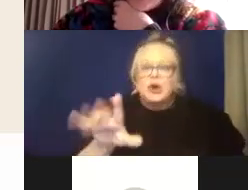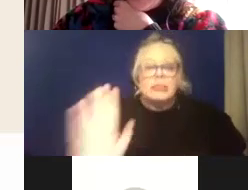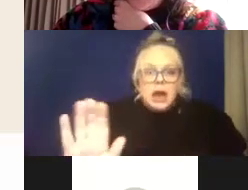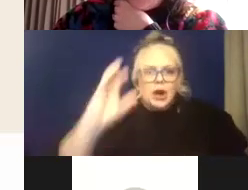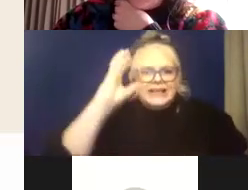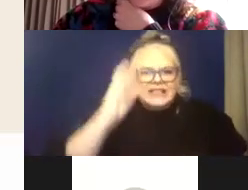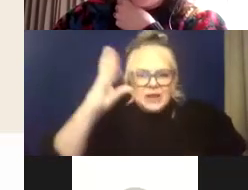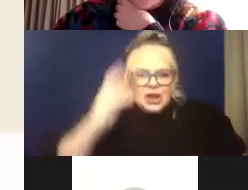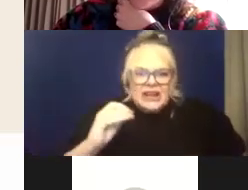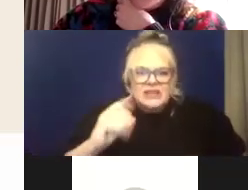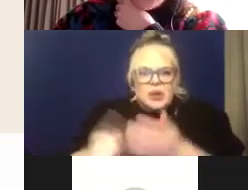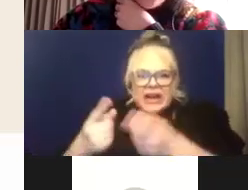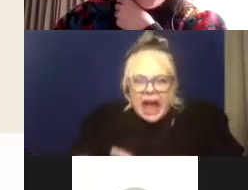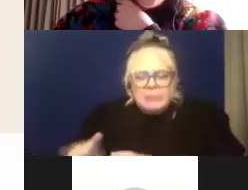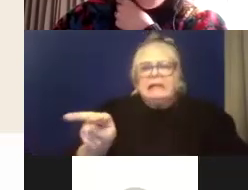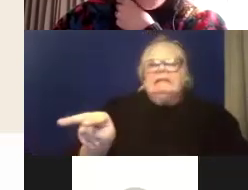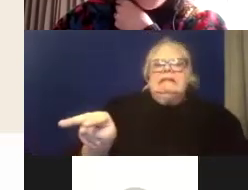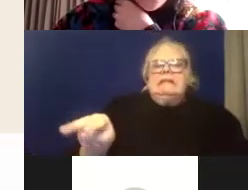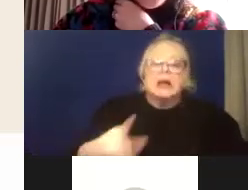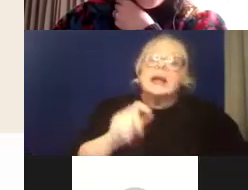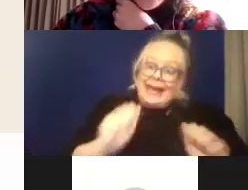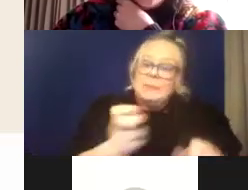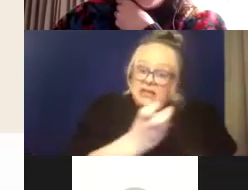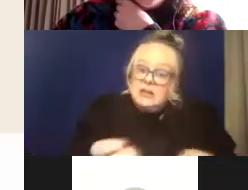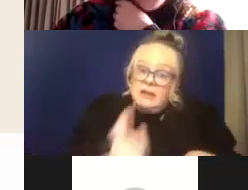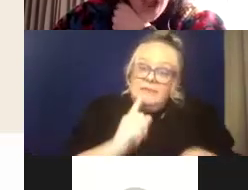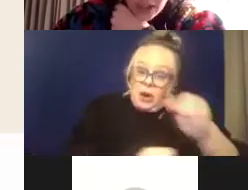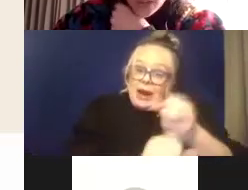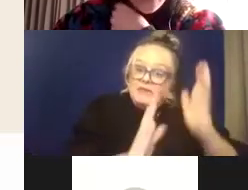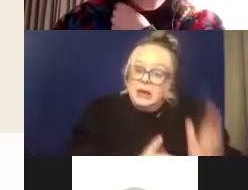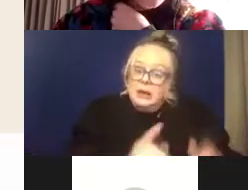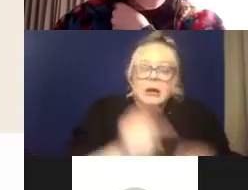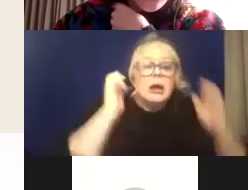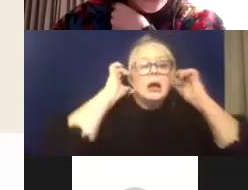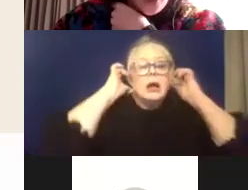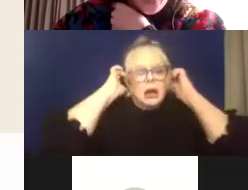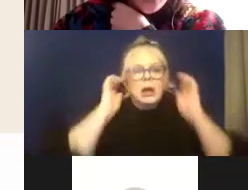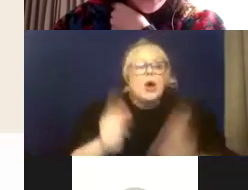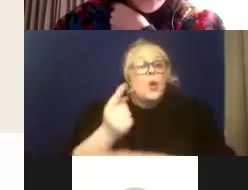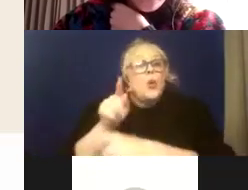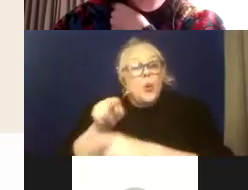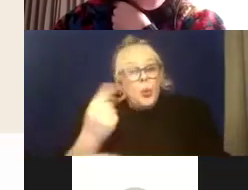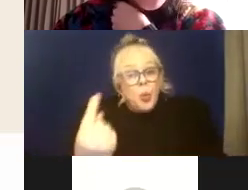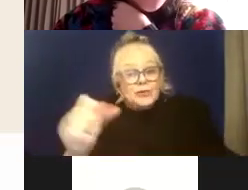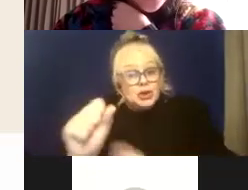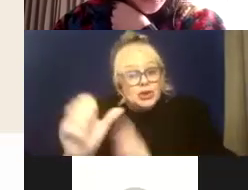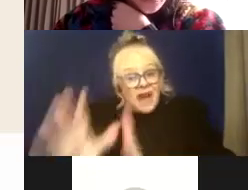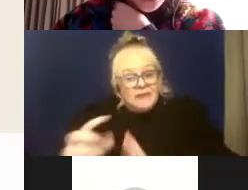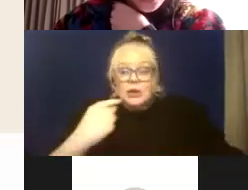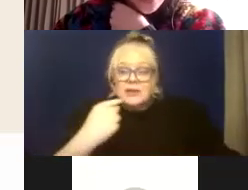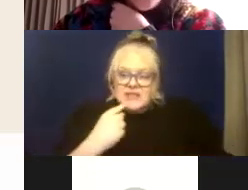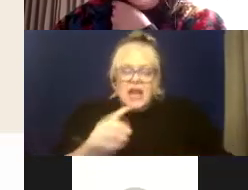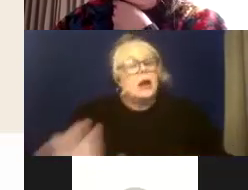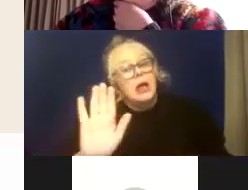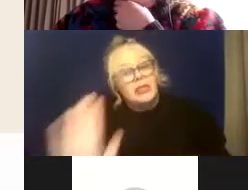abuse. Phoenix 11 shared that their therapists often reacted with shock or other very strong emotions, some even beginning